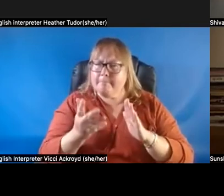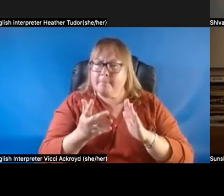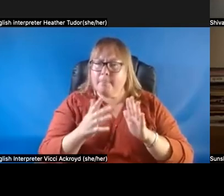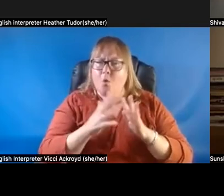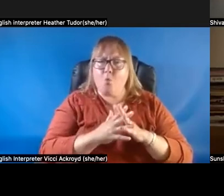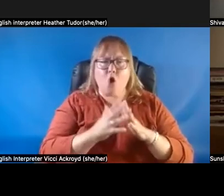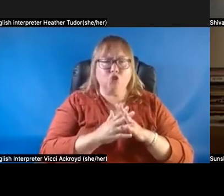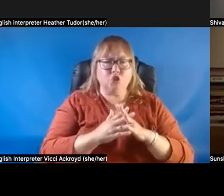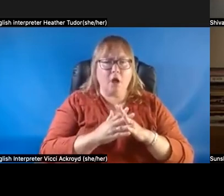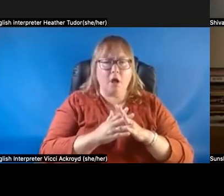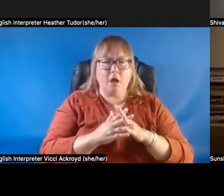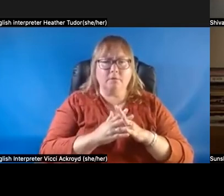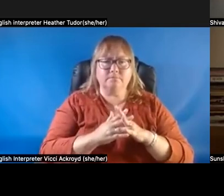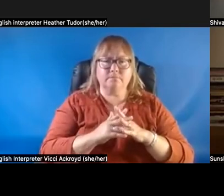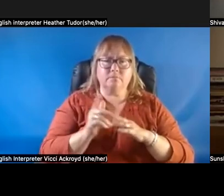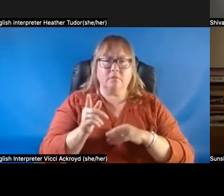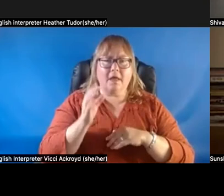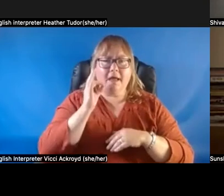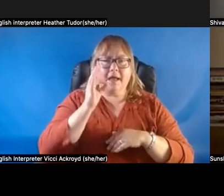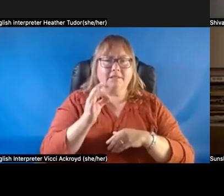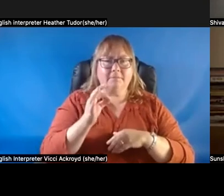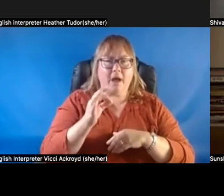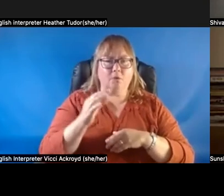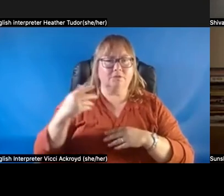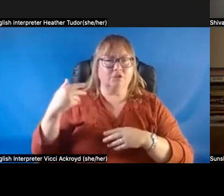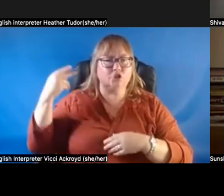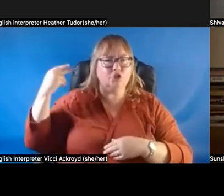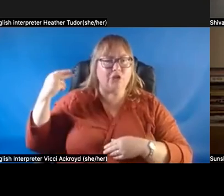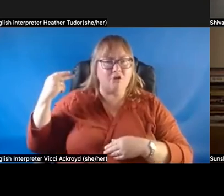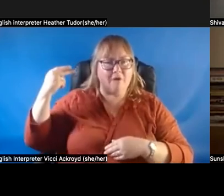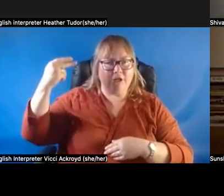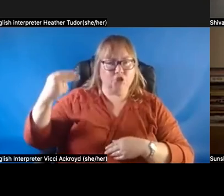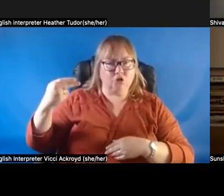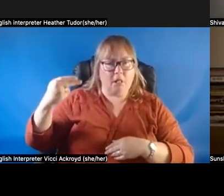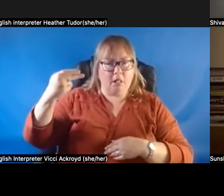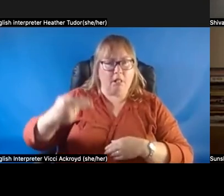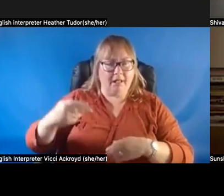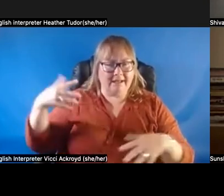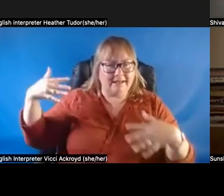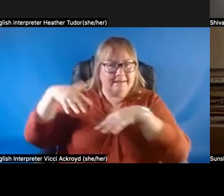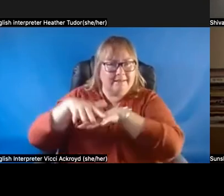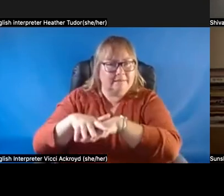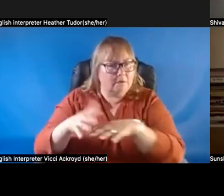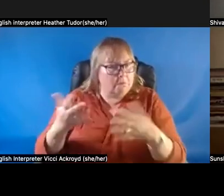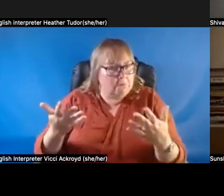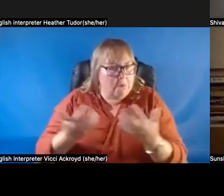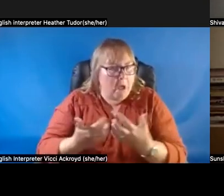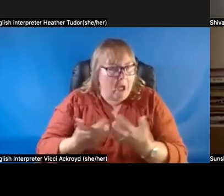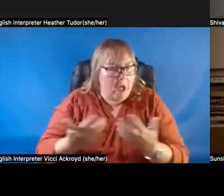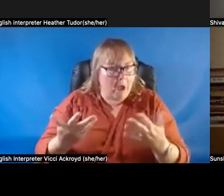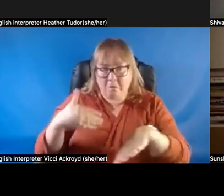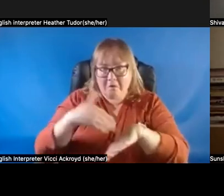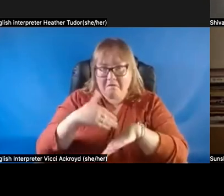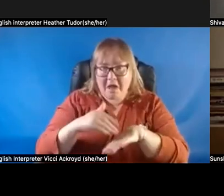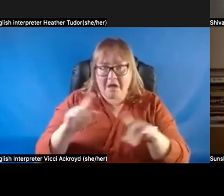Warsha, who's saying, who asked about the intergenerational aspect of it as well. But yeah, I wonder